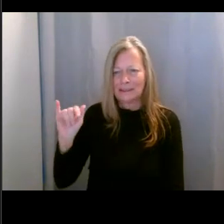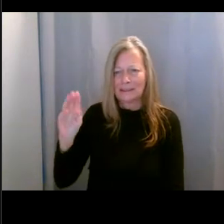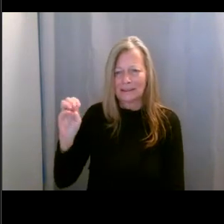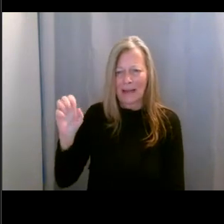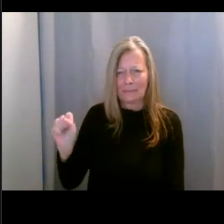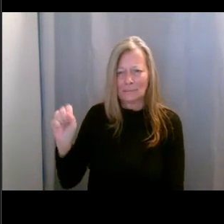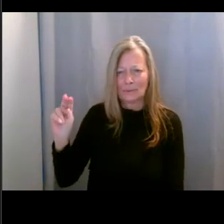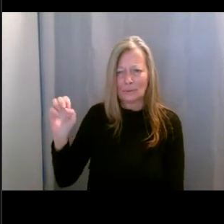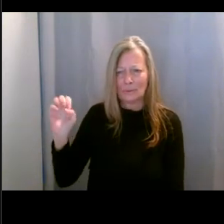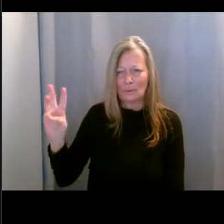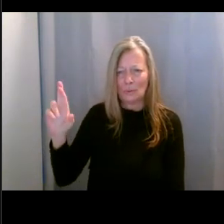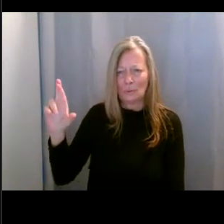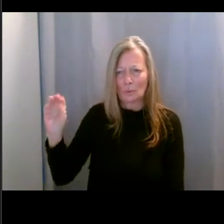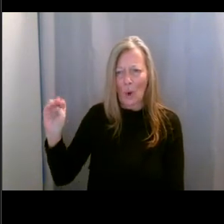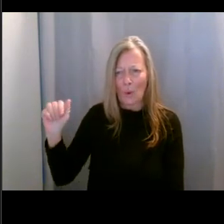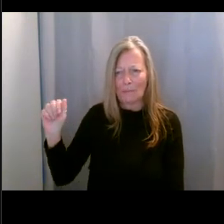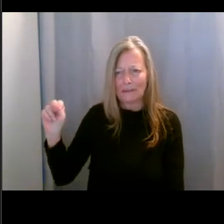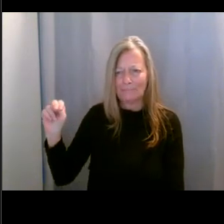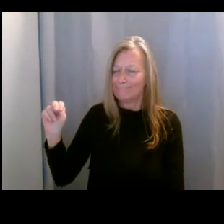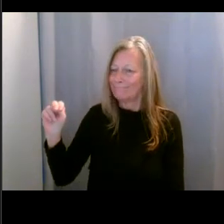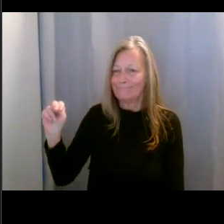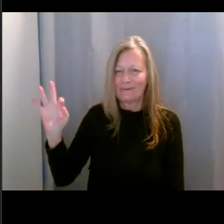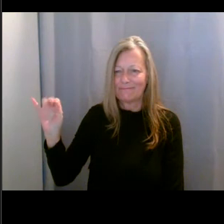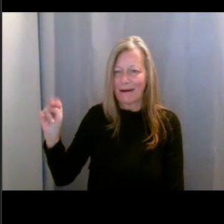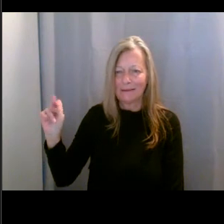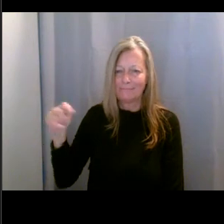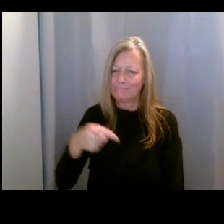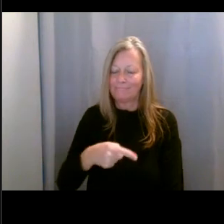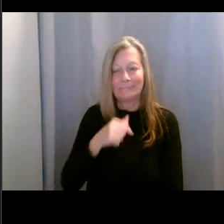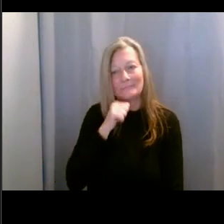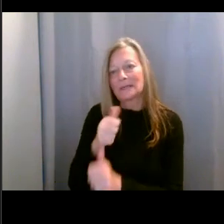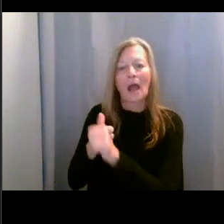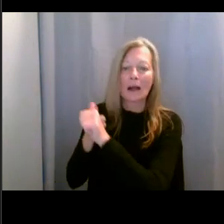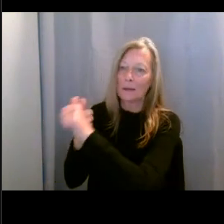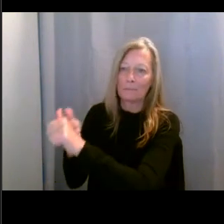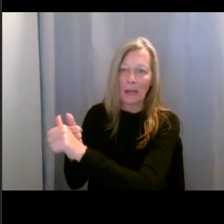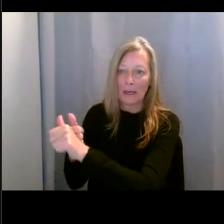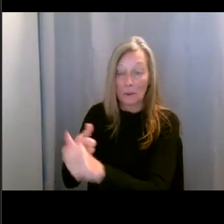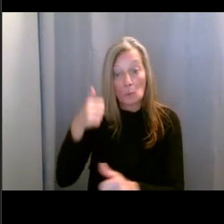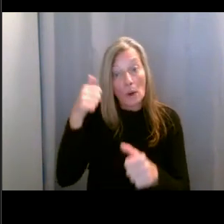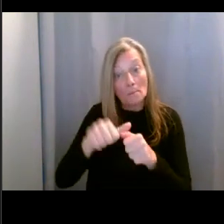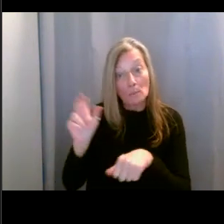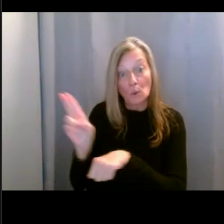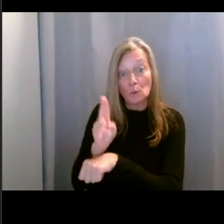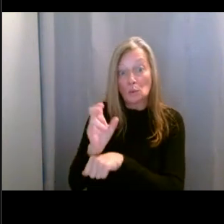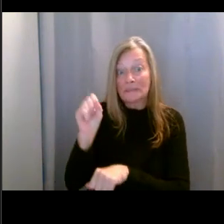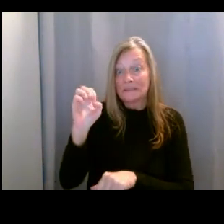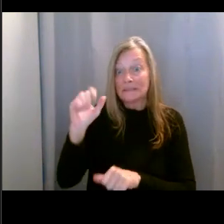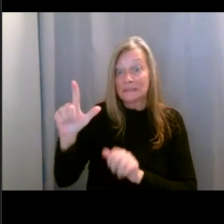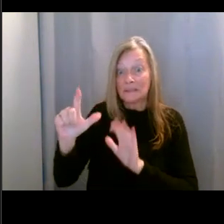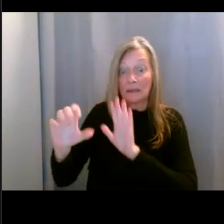not brand compliant. Because again, remember, we're going to use the seal only as artwork or